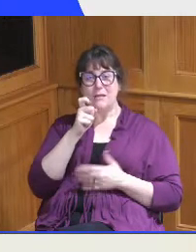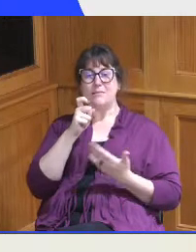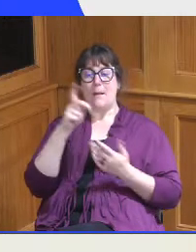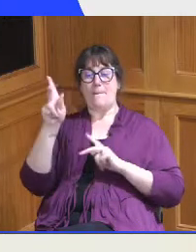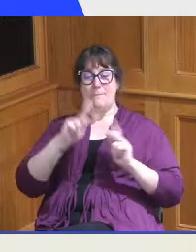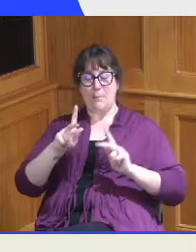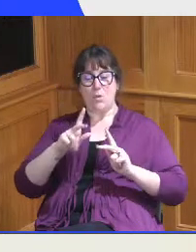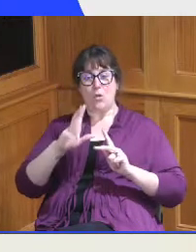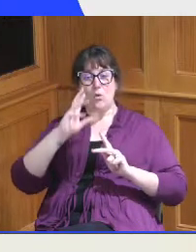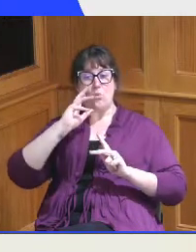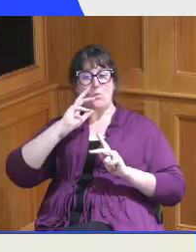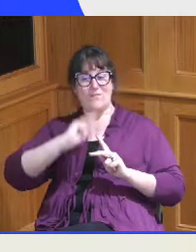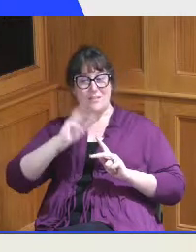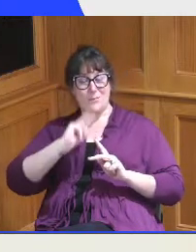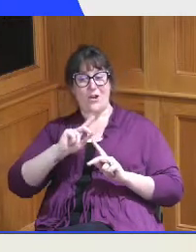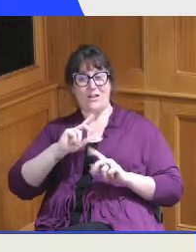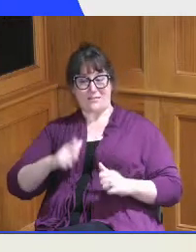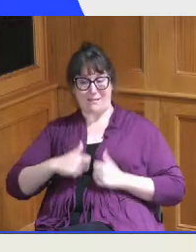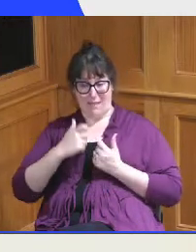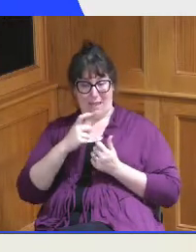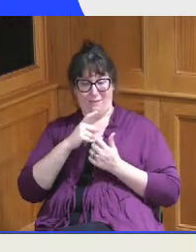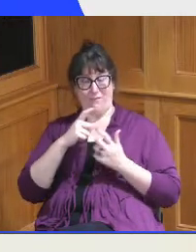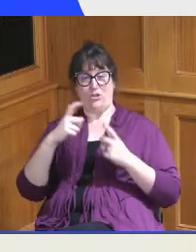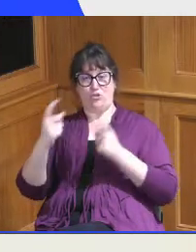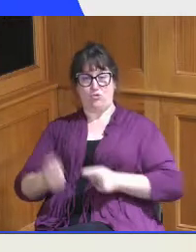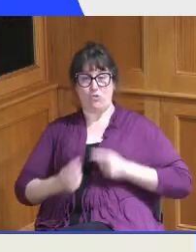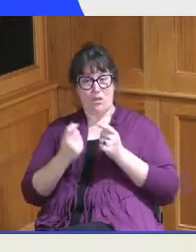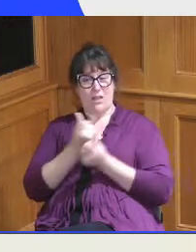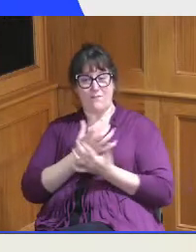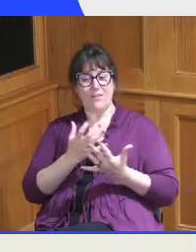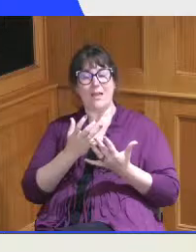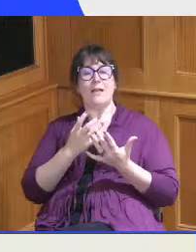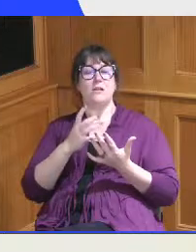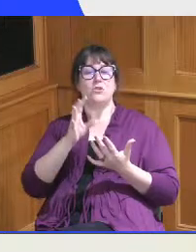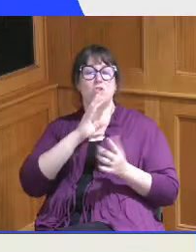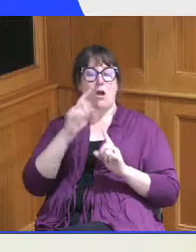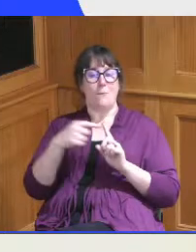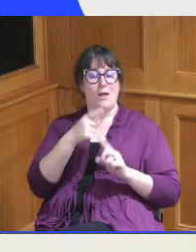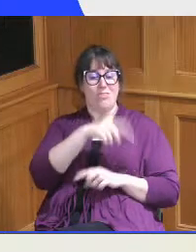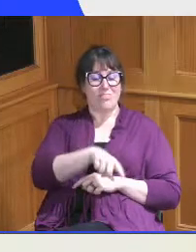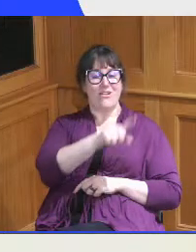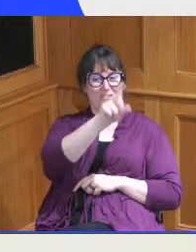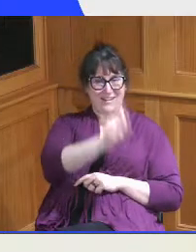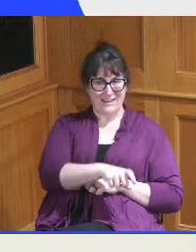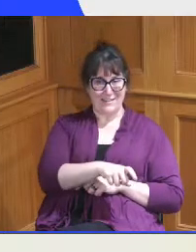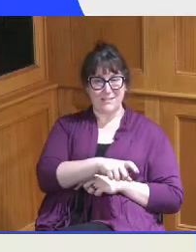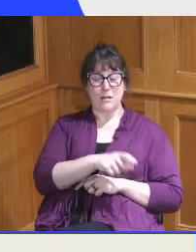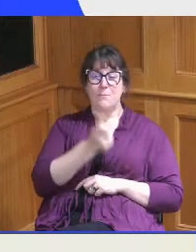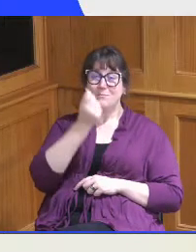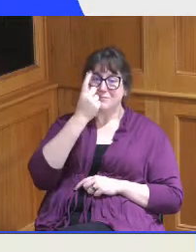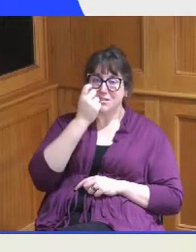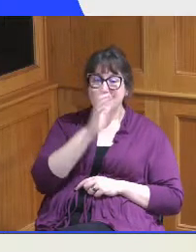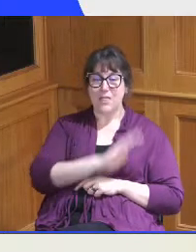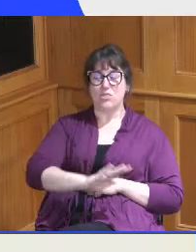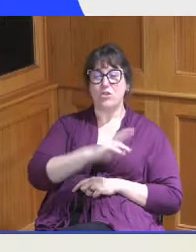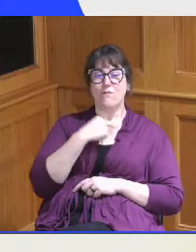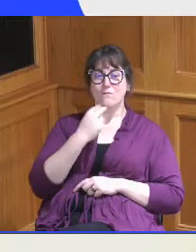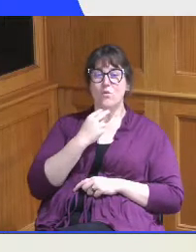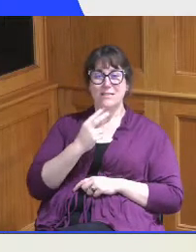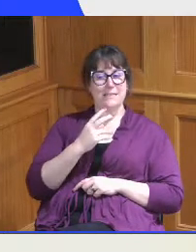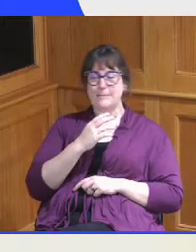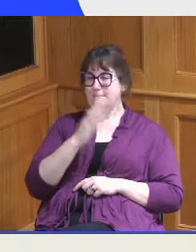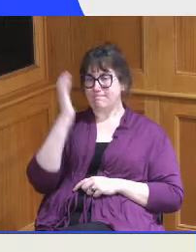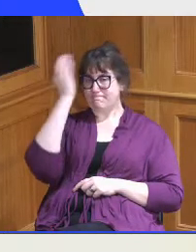to say how they can support someone and what they need. But again, oftentimes those voices aren't at the end of the